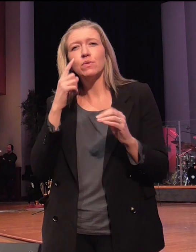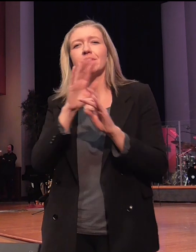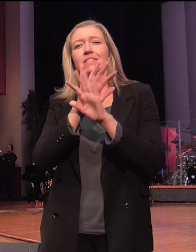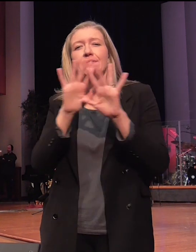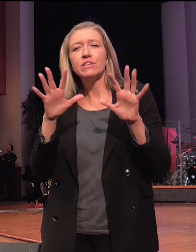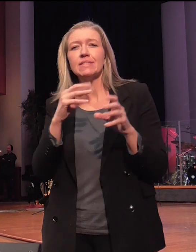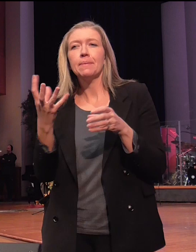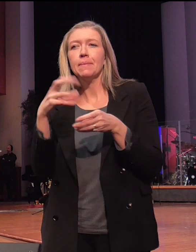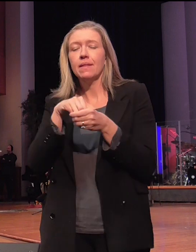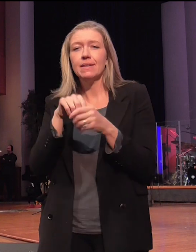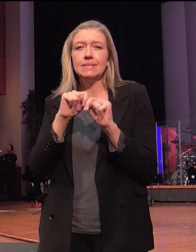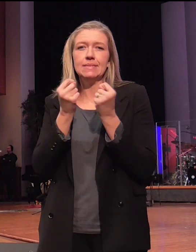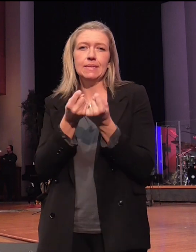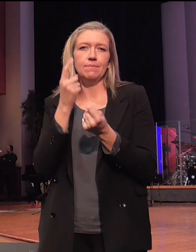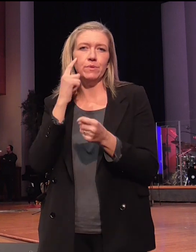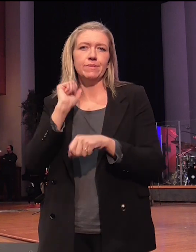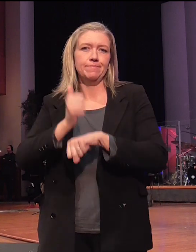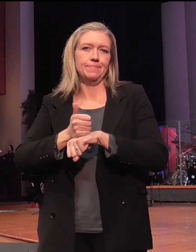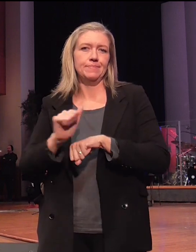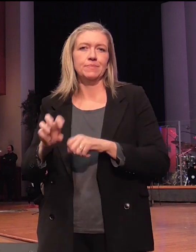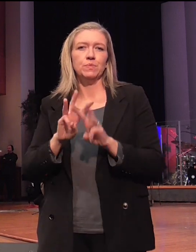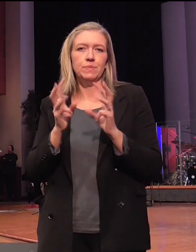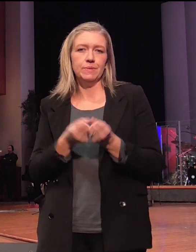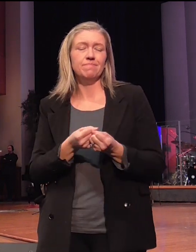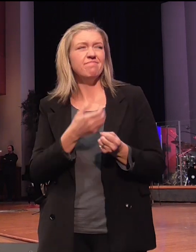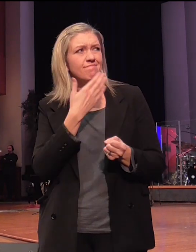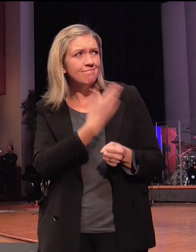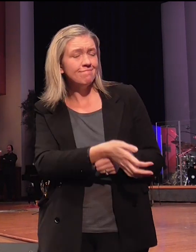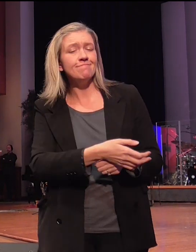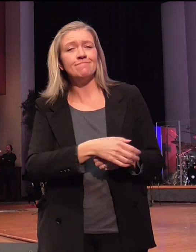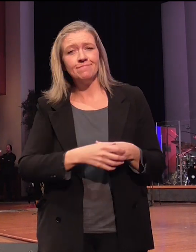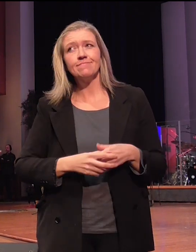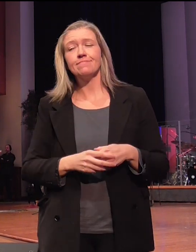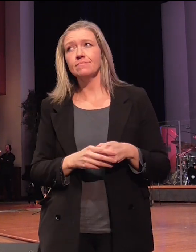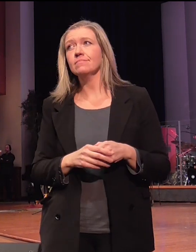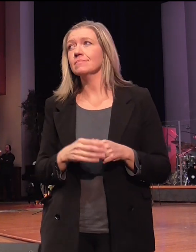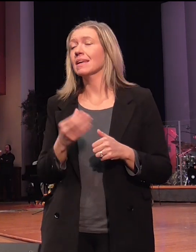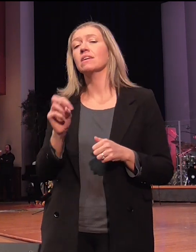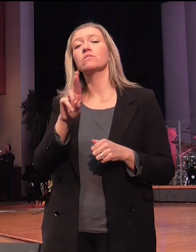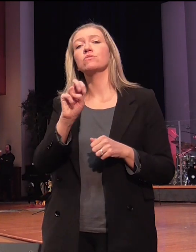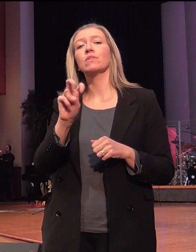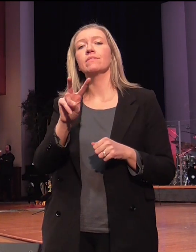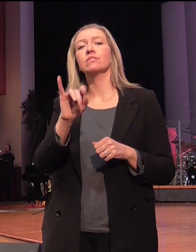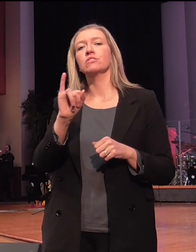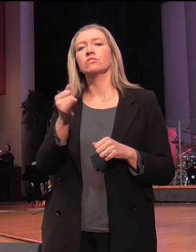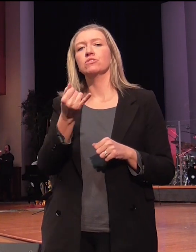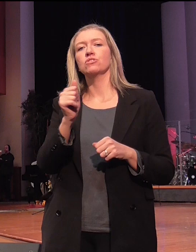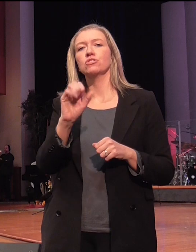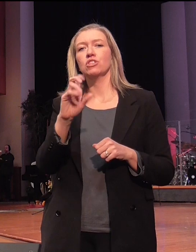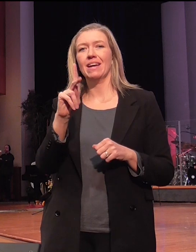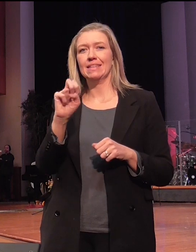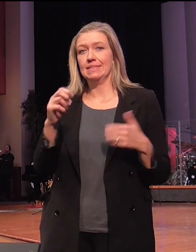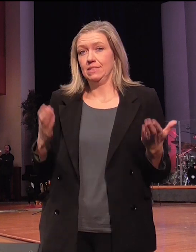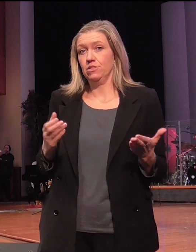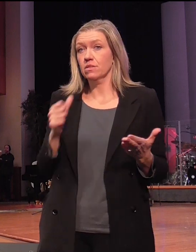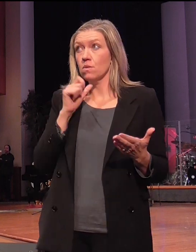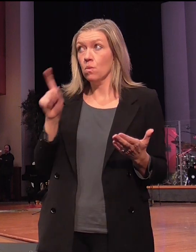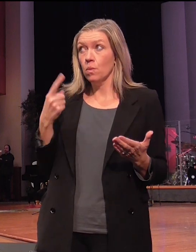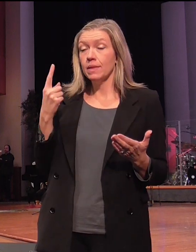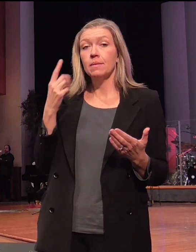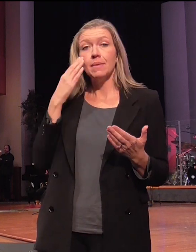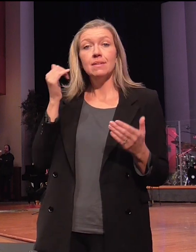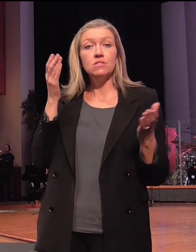Belonging team for putting it together for us. Wonderful. Thank you so much. Thank you. And Reverend Jackie is here also, not only because she's serving today,